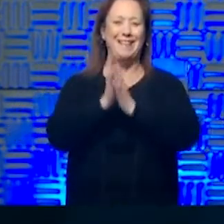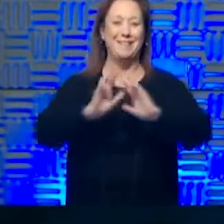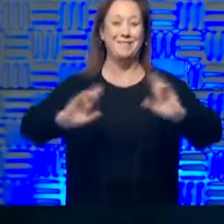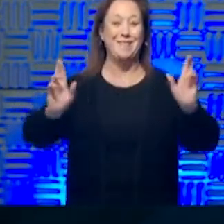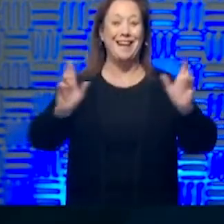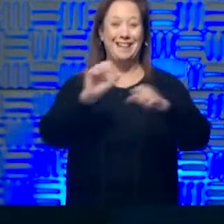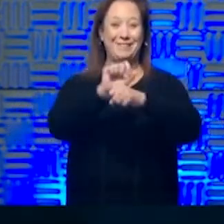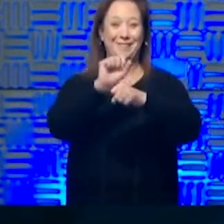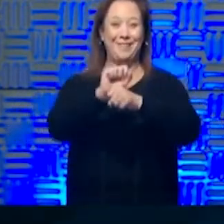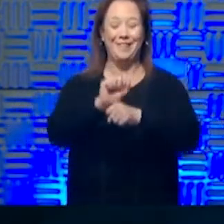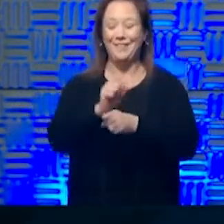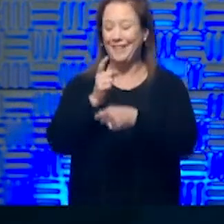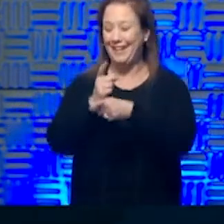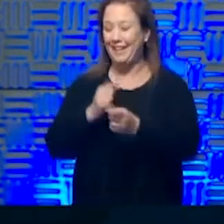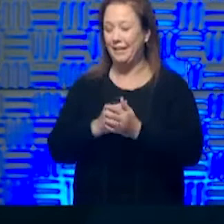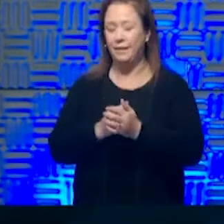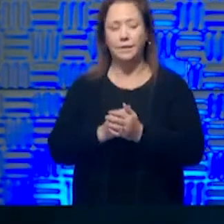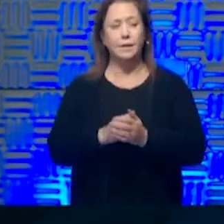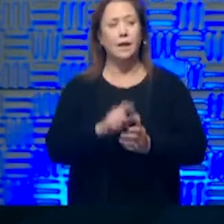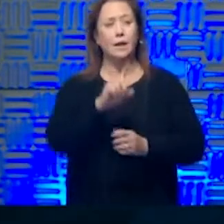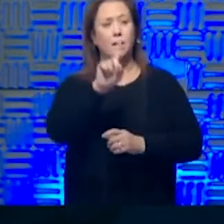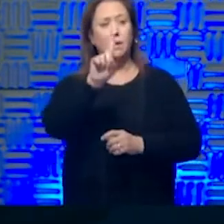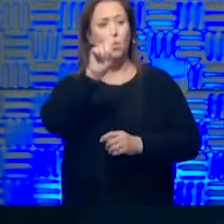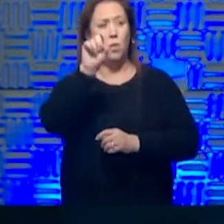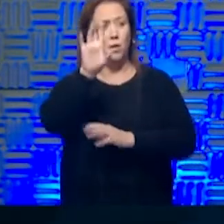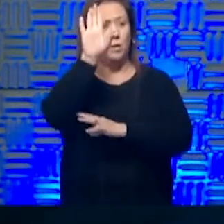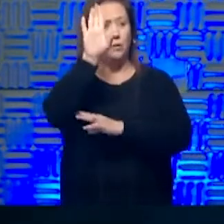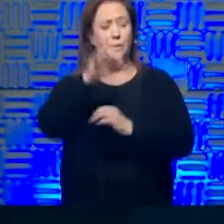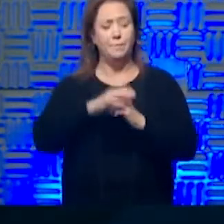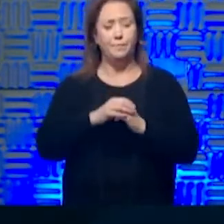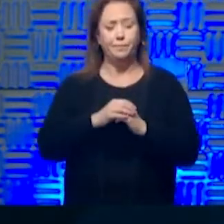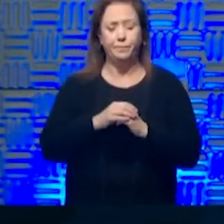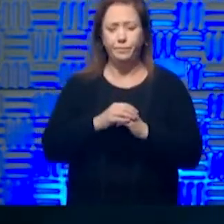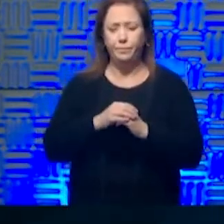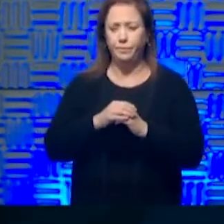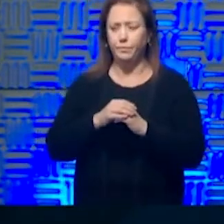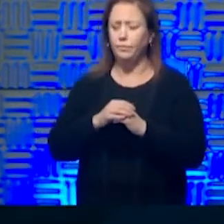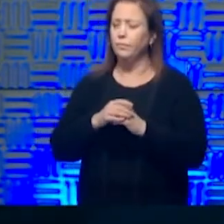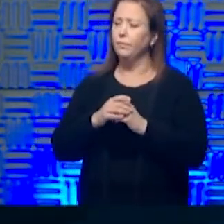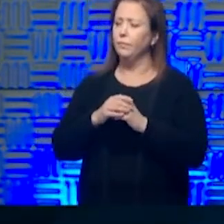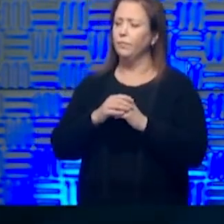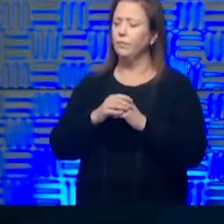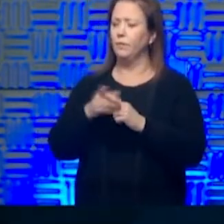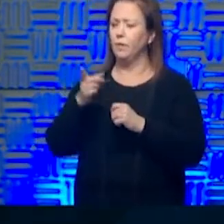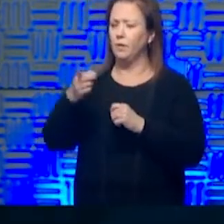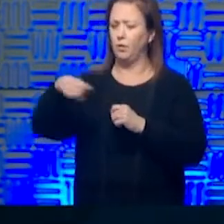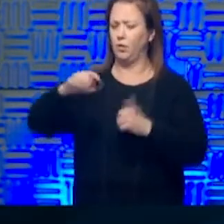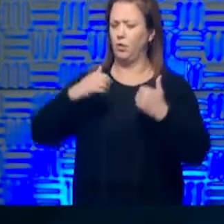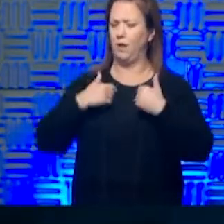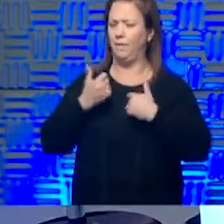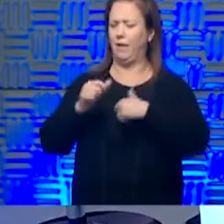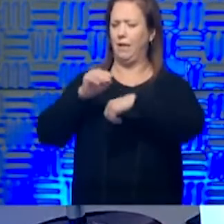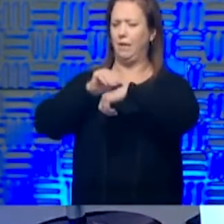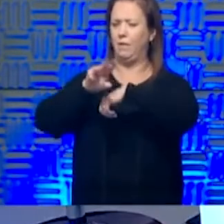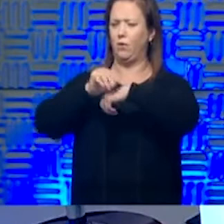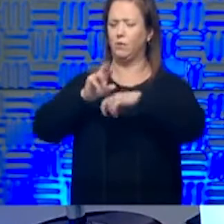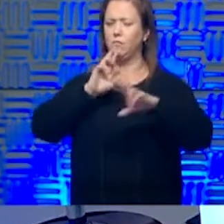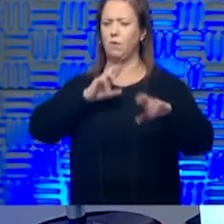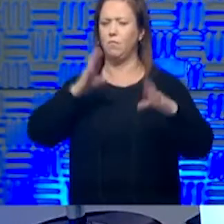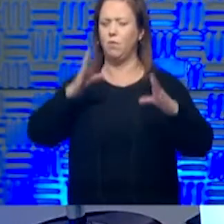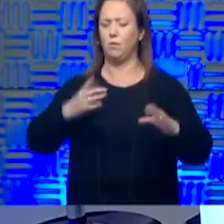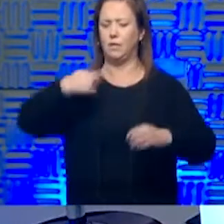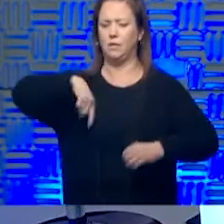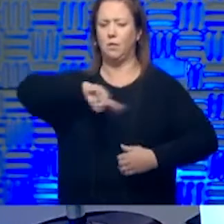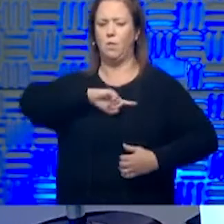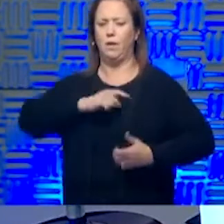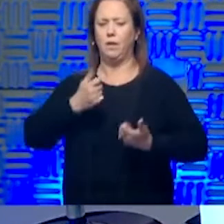go. Can I ask one other question? Please. do you guys have any advice for reporters as we try